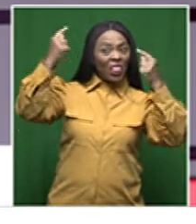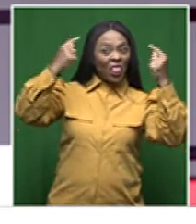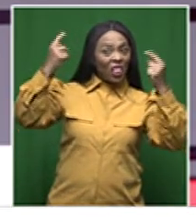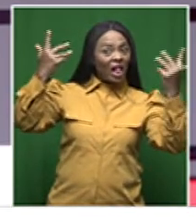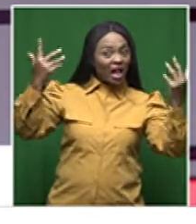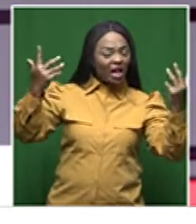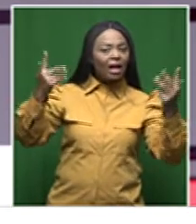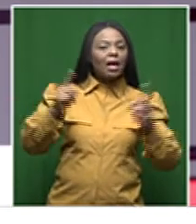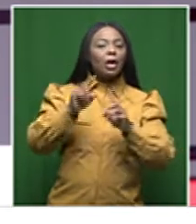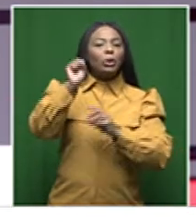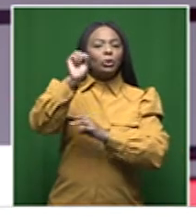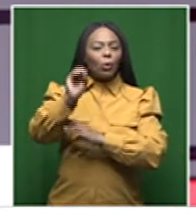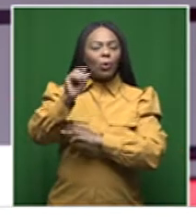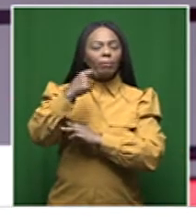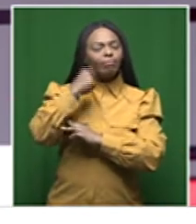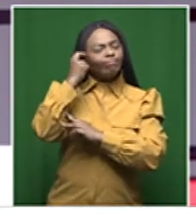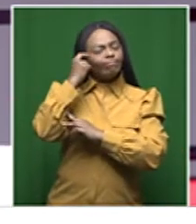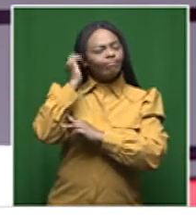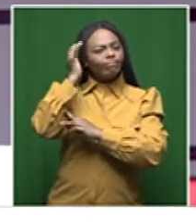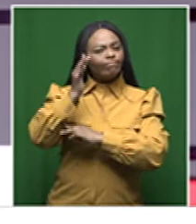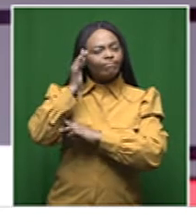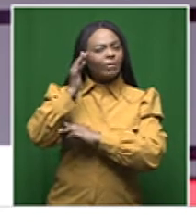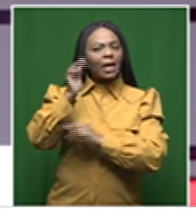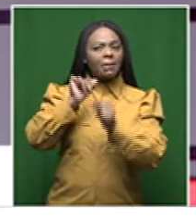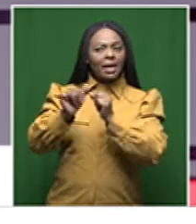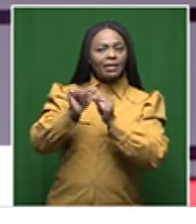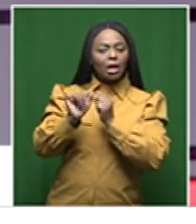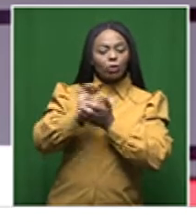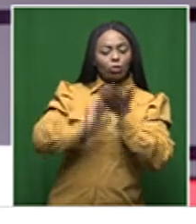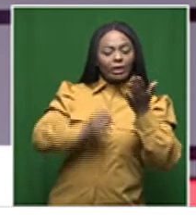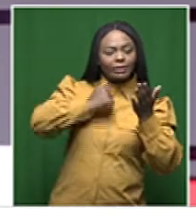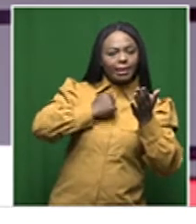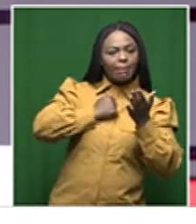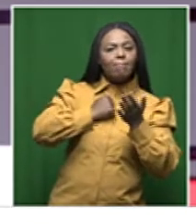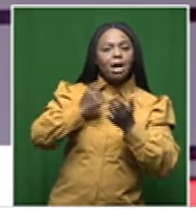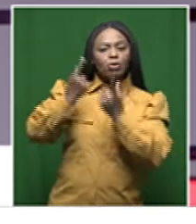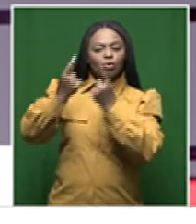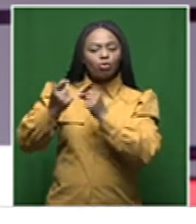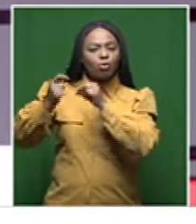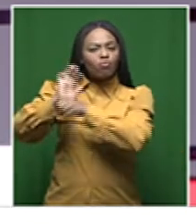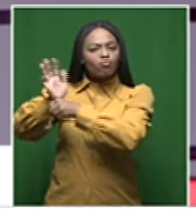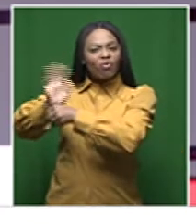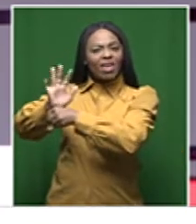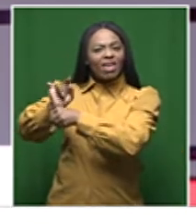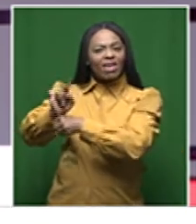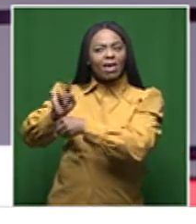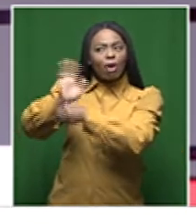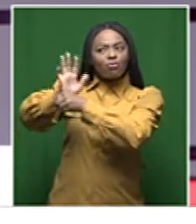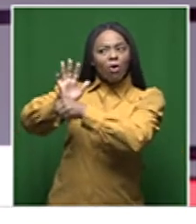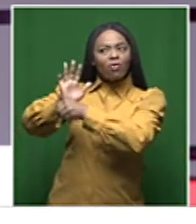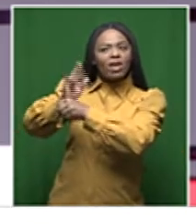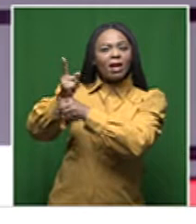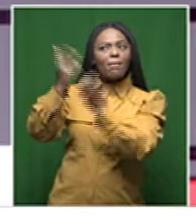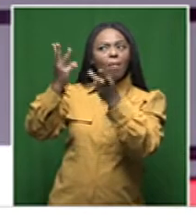as a storyteller, as a filmmaker, to share my story with the world, hoping that in my sharing of my story, I